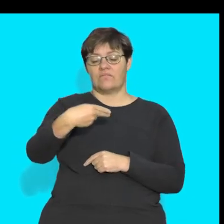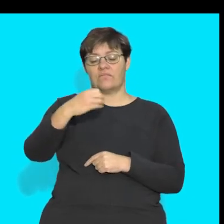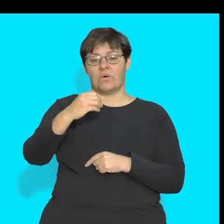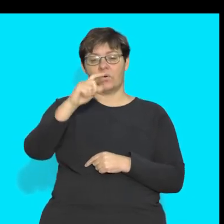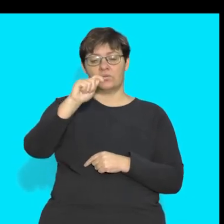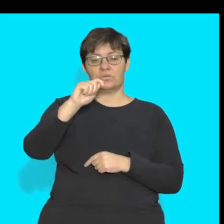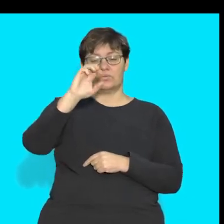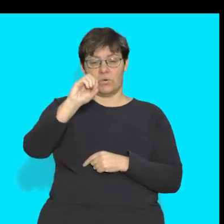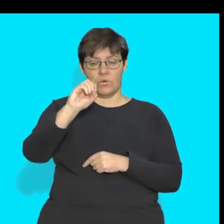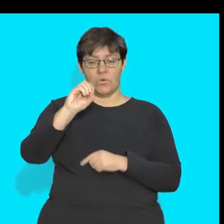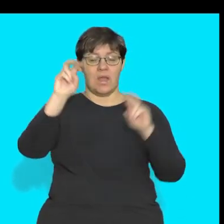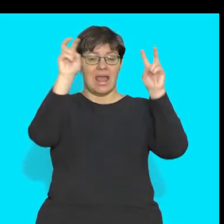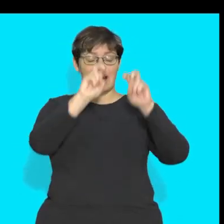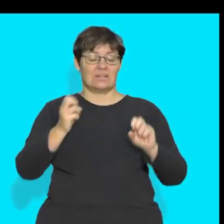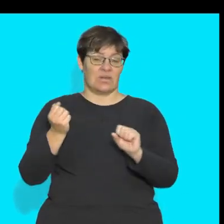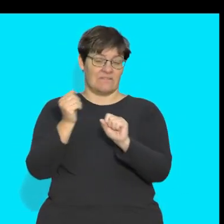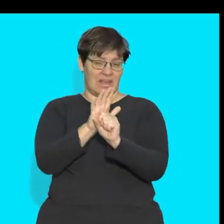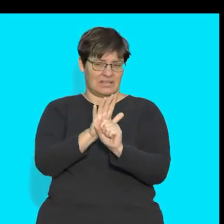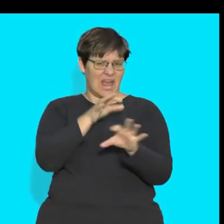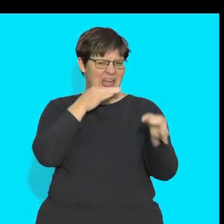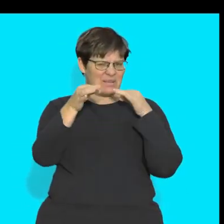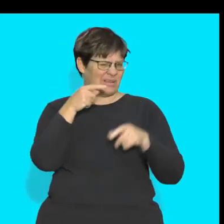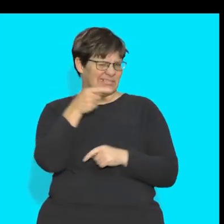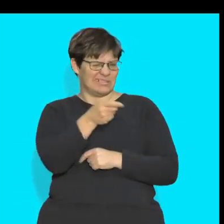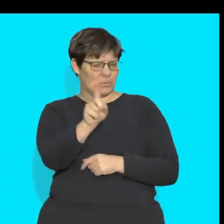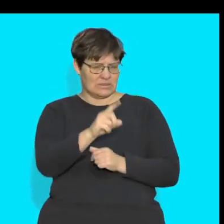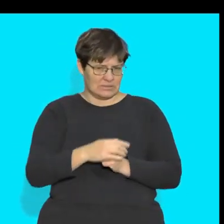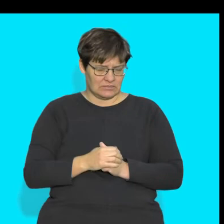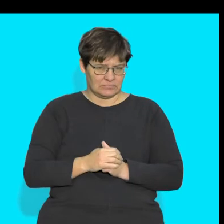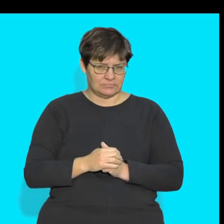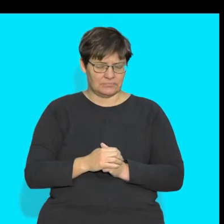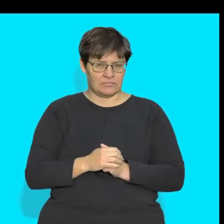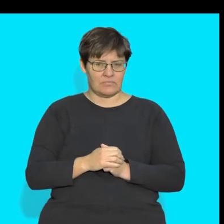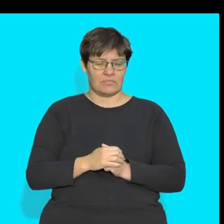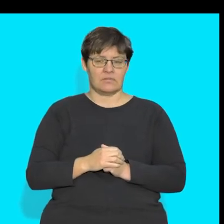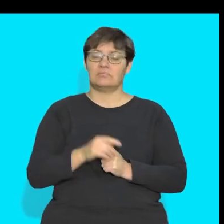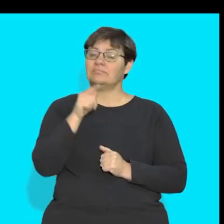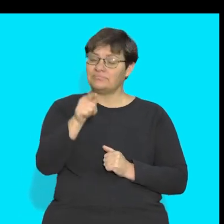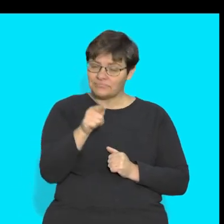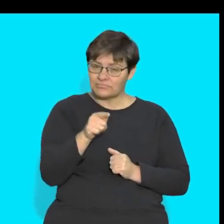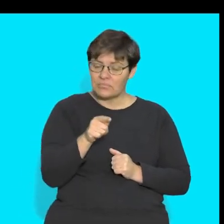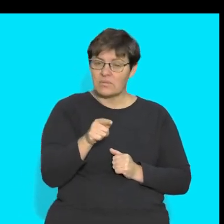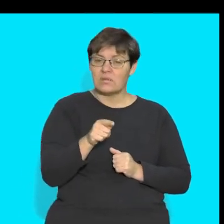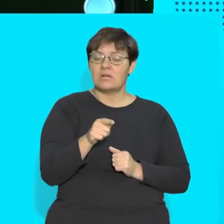term photoelectric effect. The photoelectric